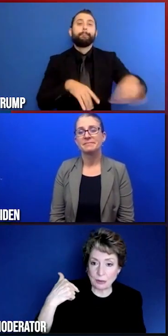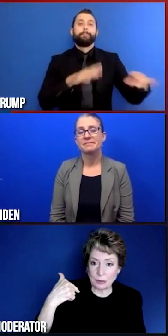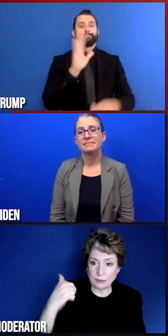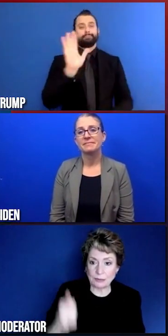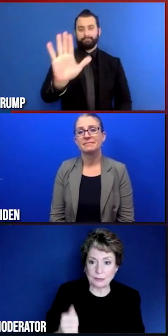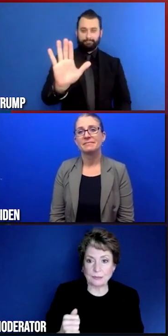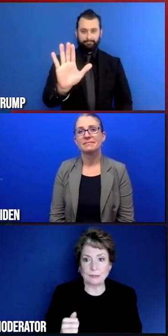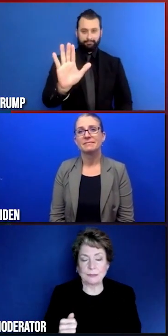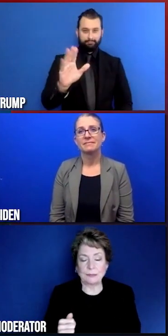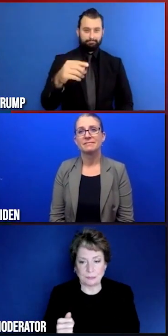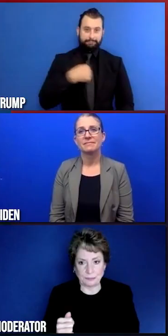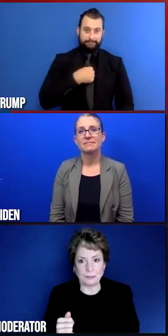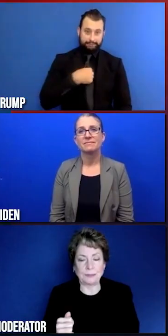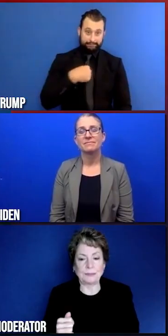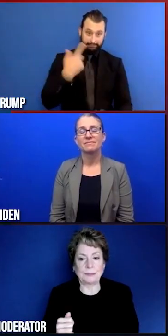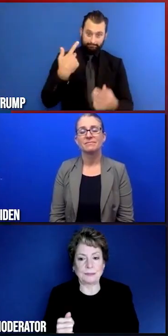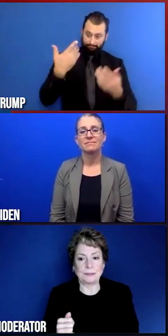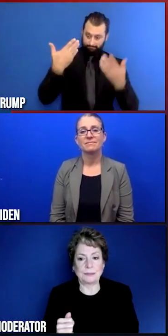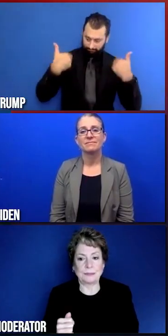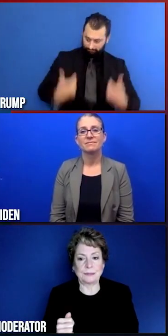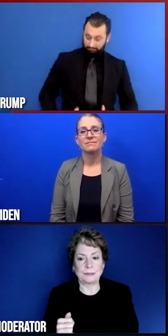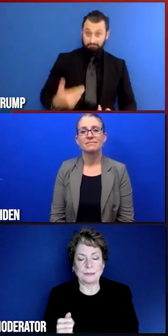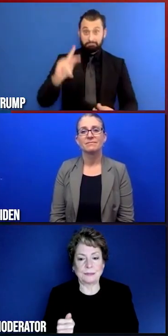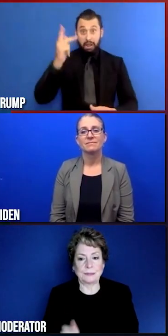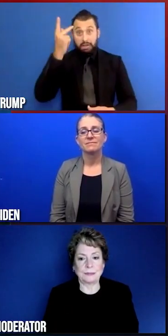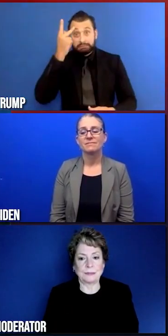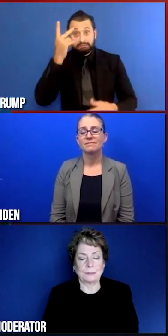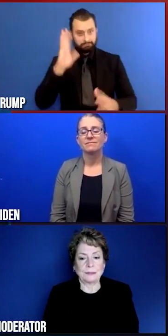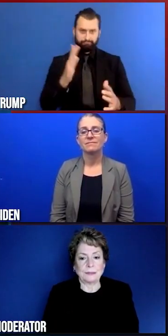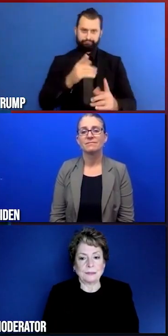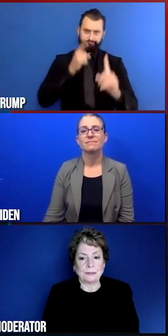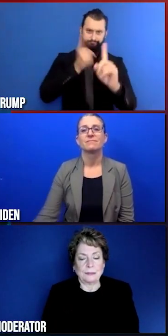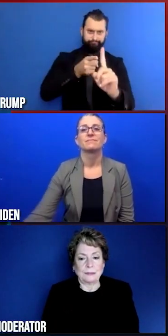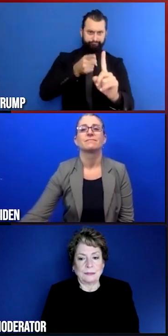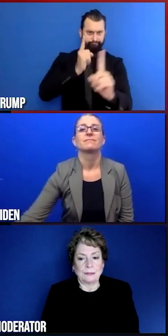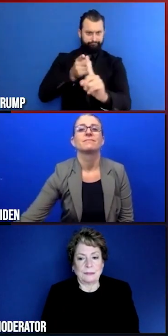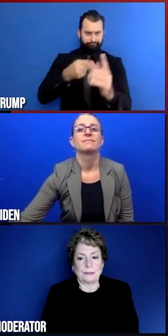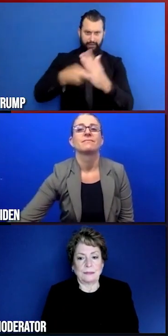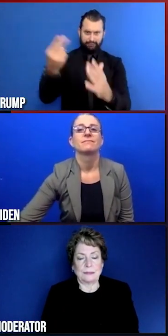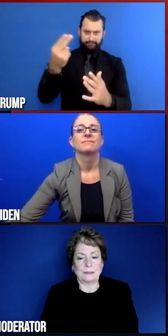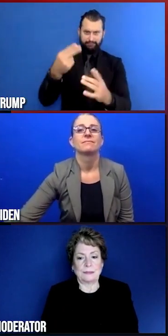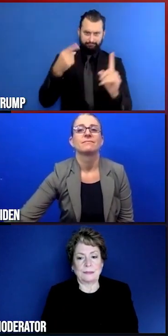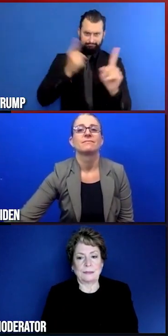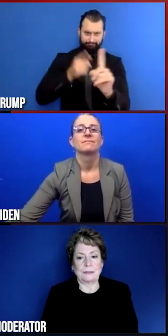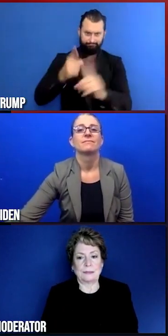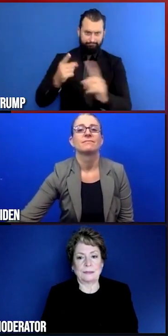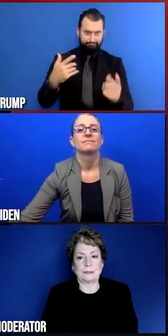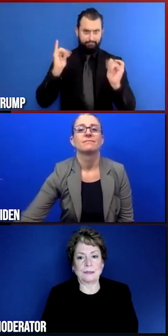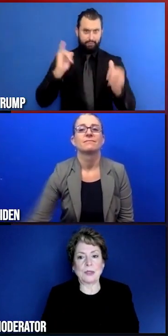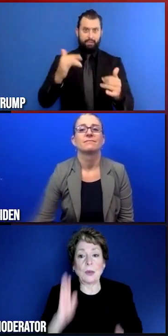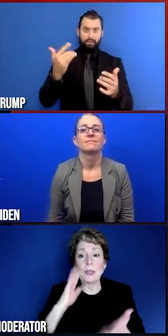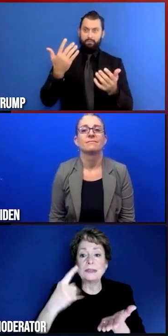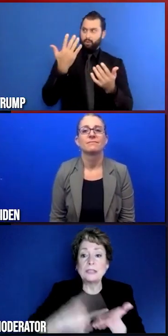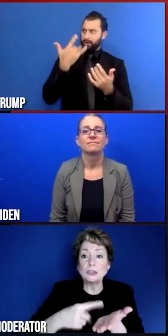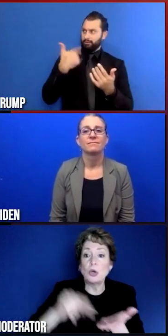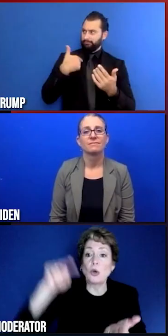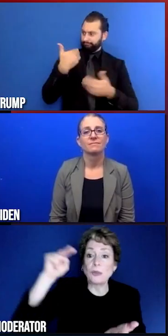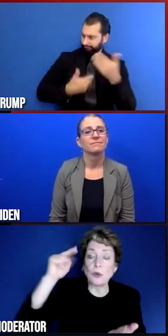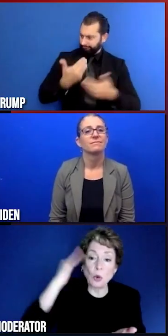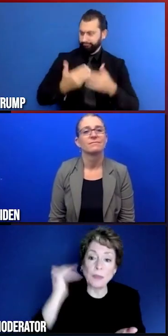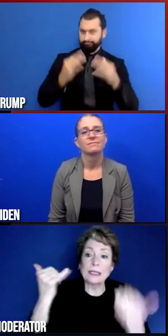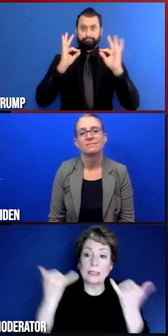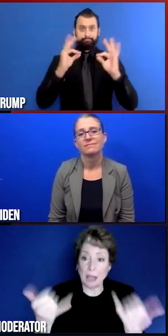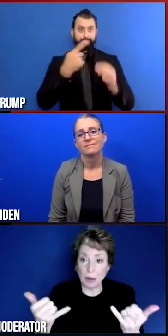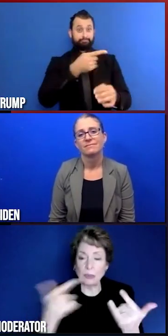China. Let's talk sitting around the table. All right. Come on, Joe, you can do better. We're going to talk about North Korea now. President Trump, you've met with North Korean leader Kim Jong-un